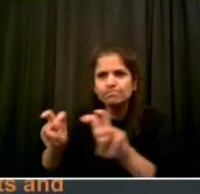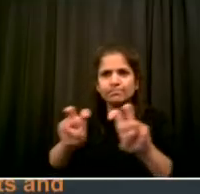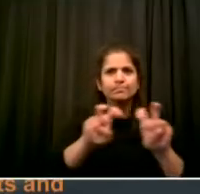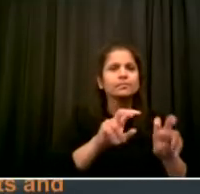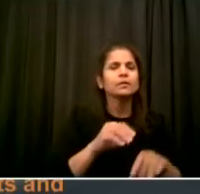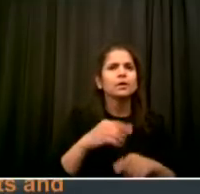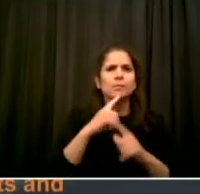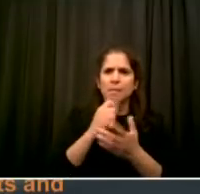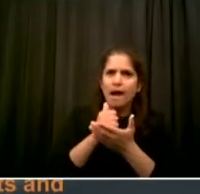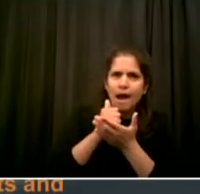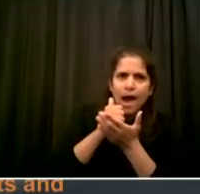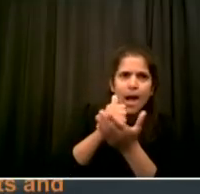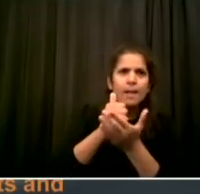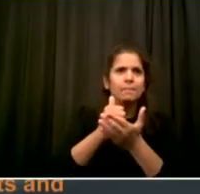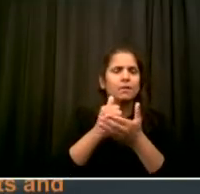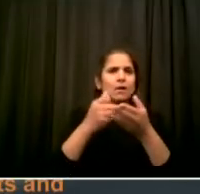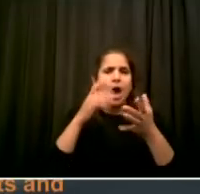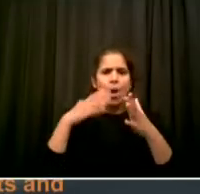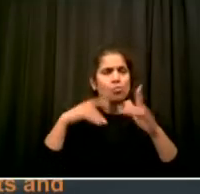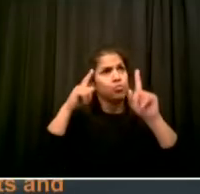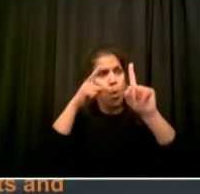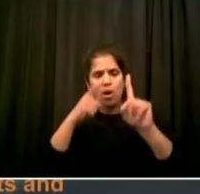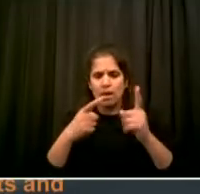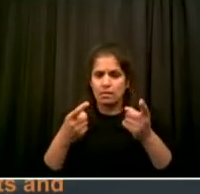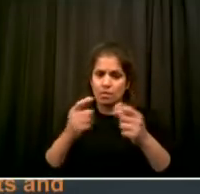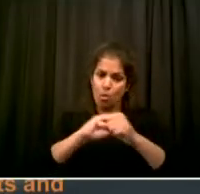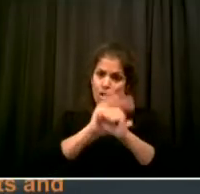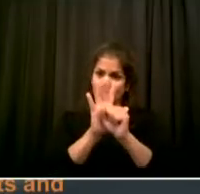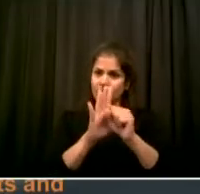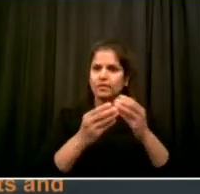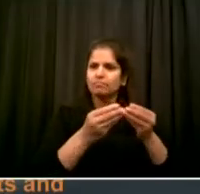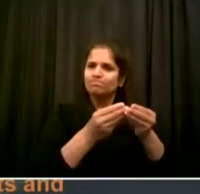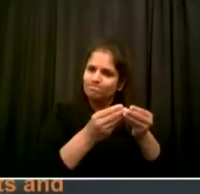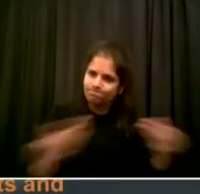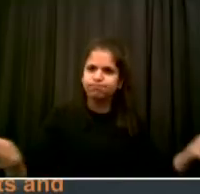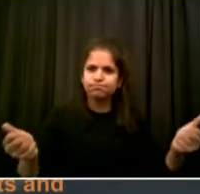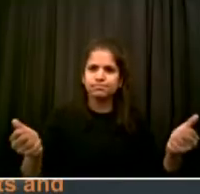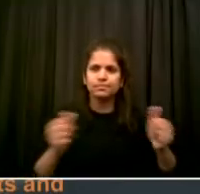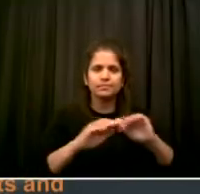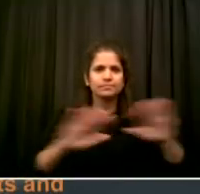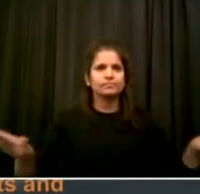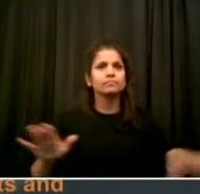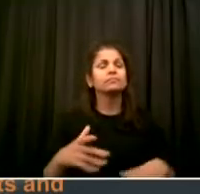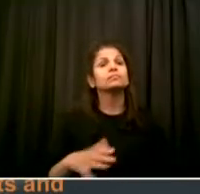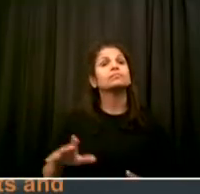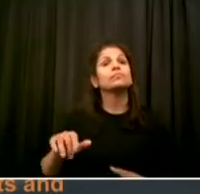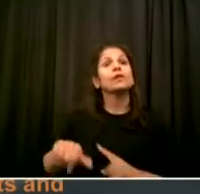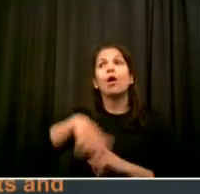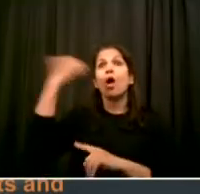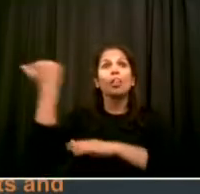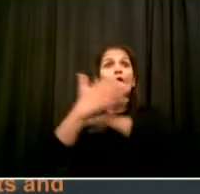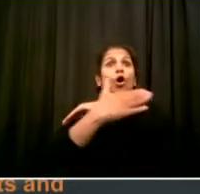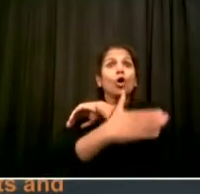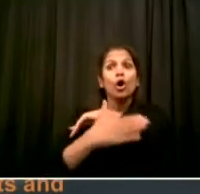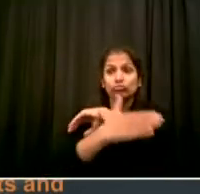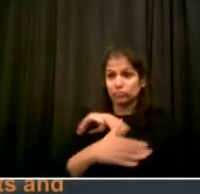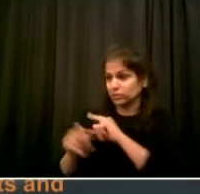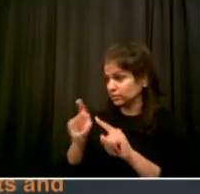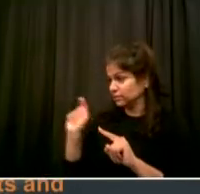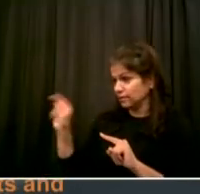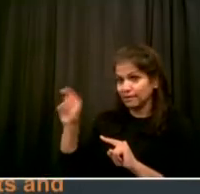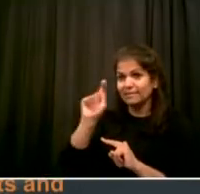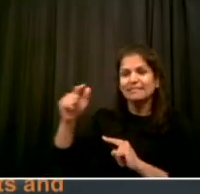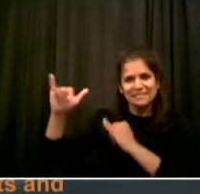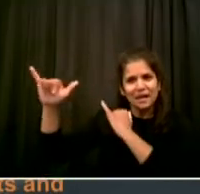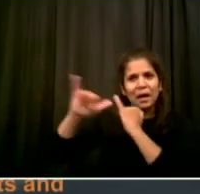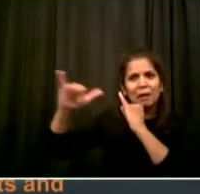had very creative and aggressive test and trace programs, and the take care component as well. That was the magic combination: test,